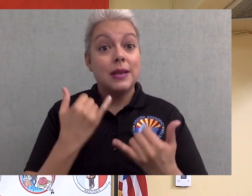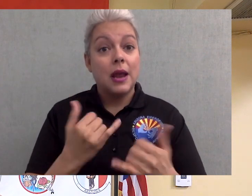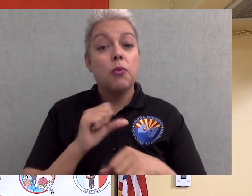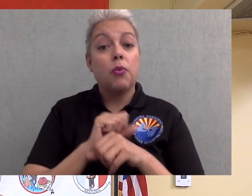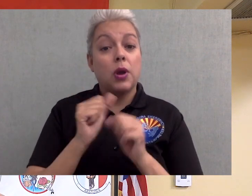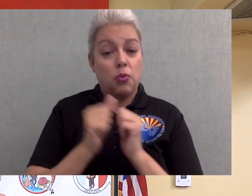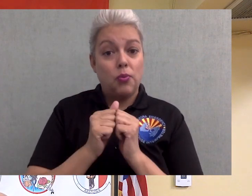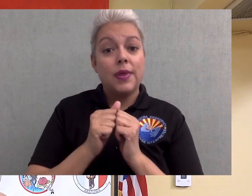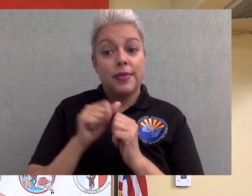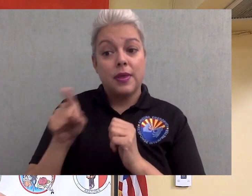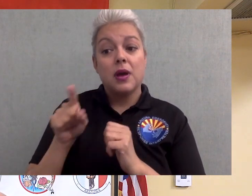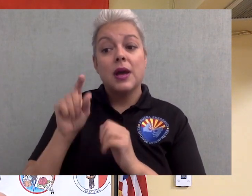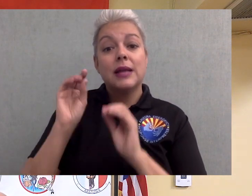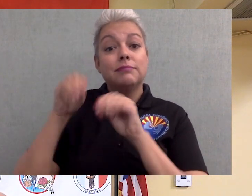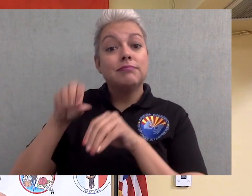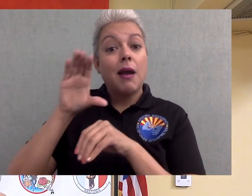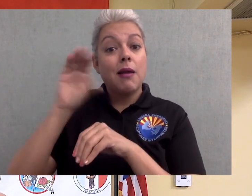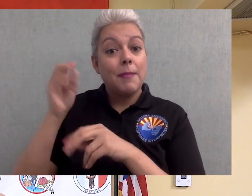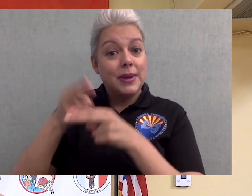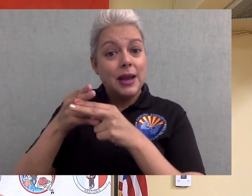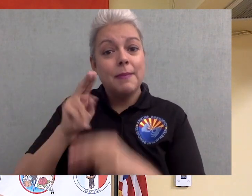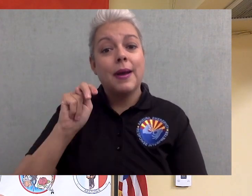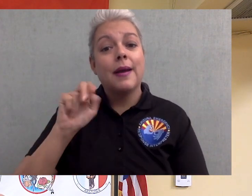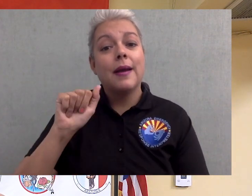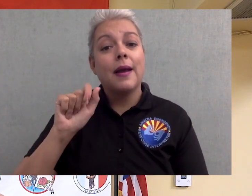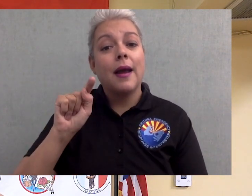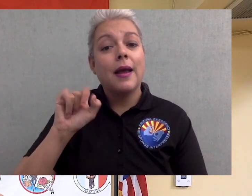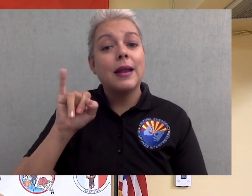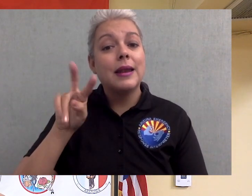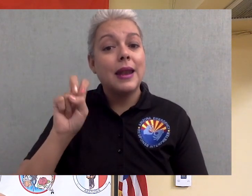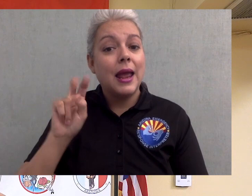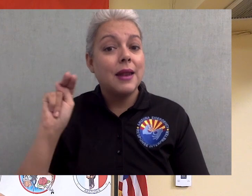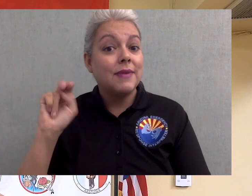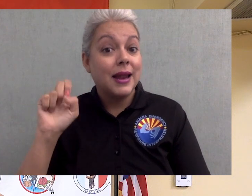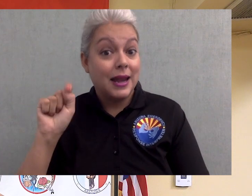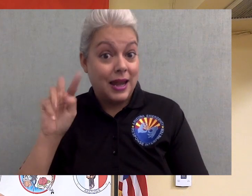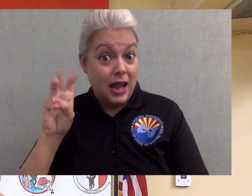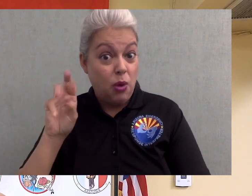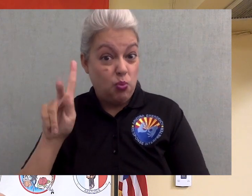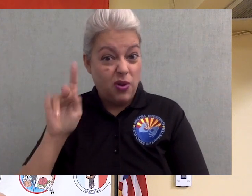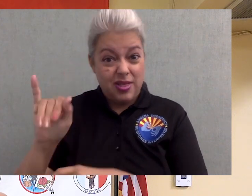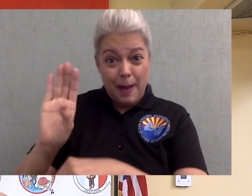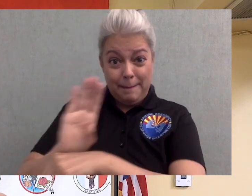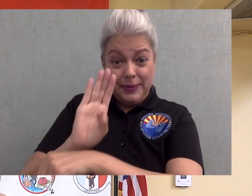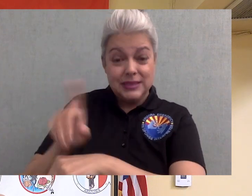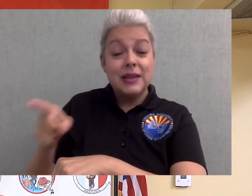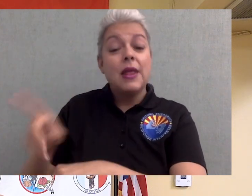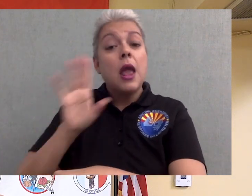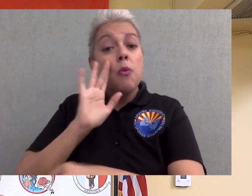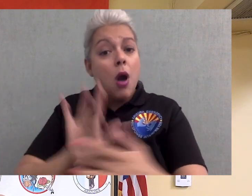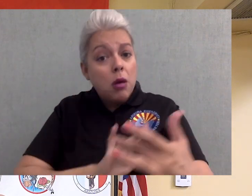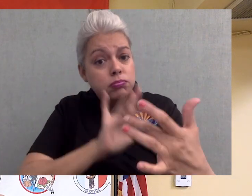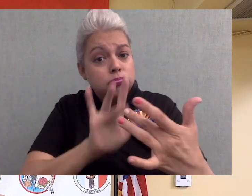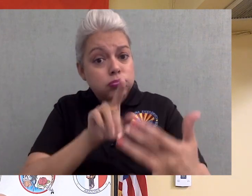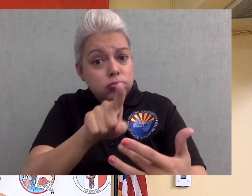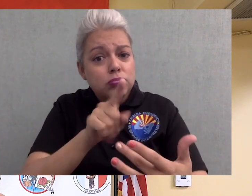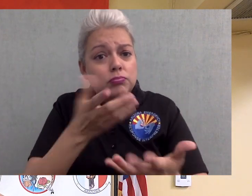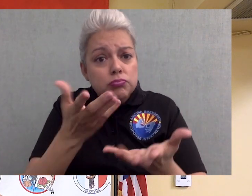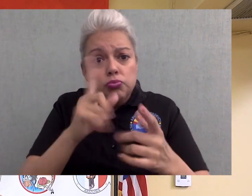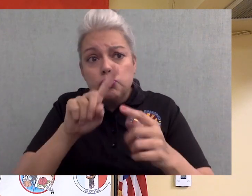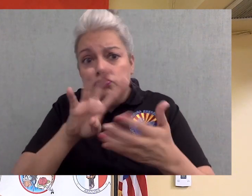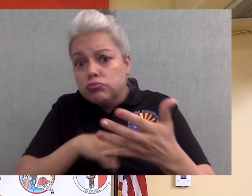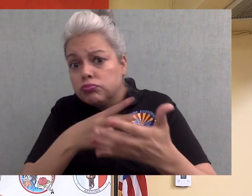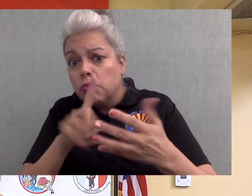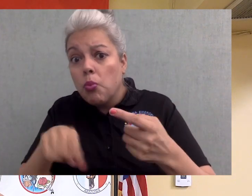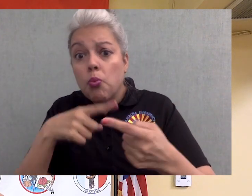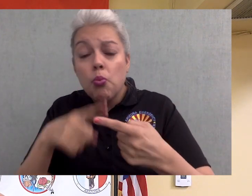working with a company, the installer is called Native Network, and they are scheduling the installations with you. So one of the things